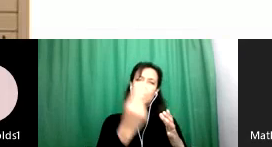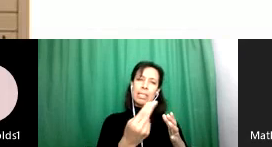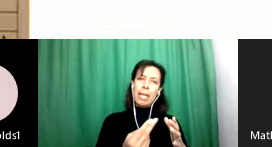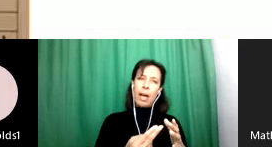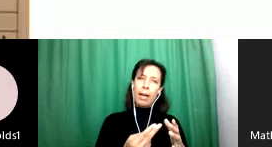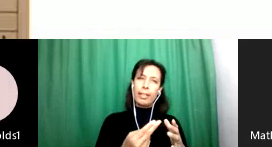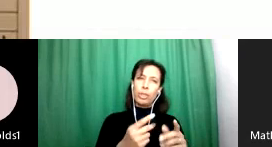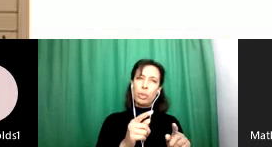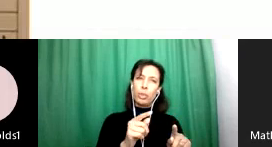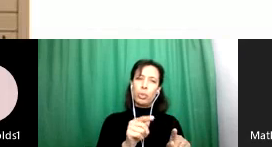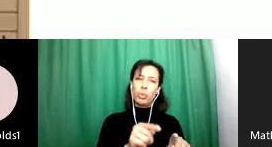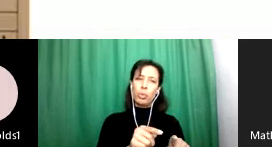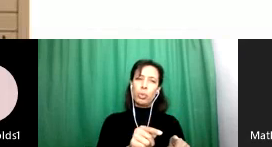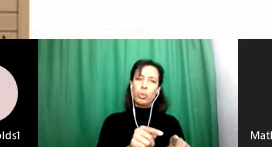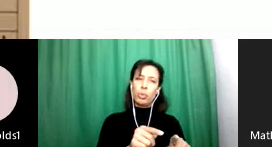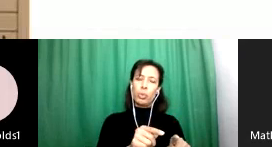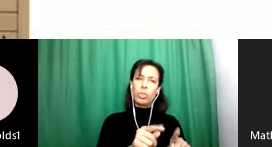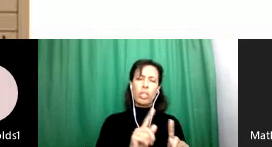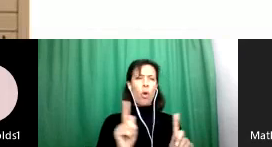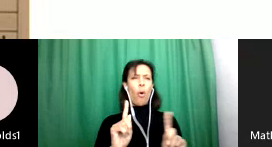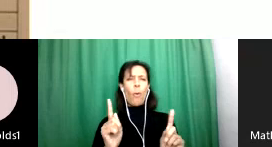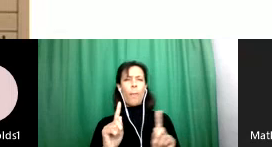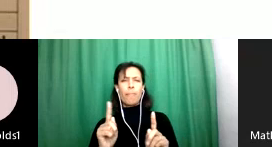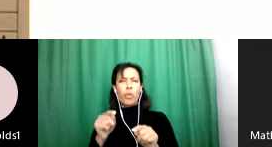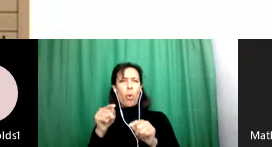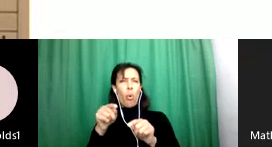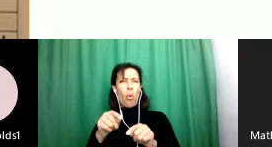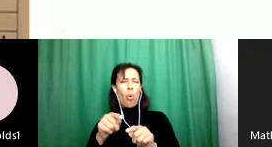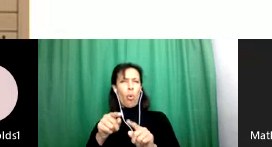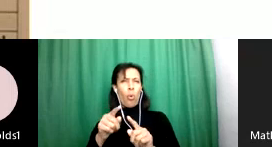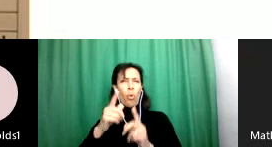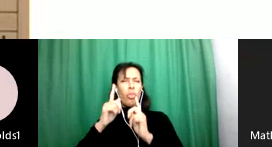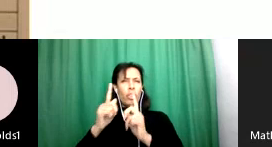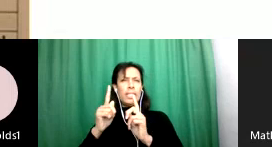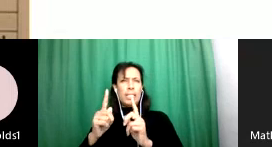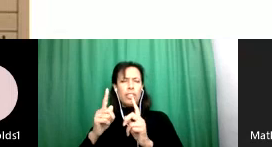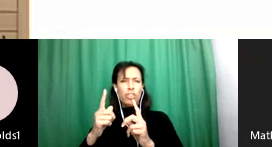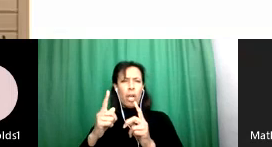purpose in carrying out the assessment? What were they trying to find out?